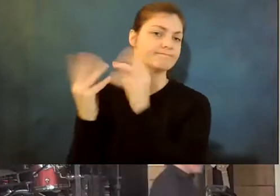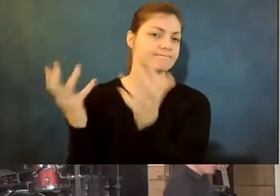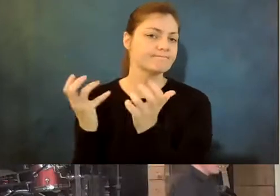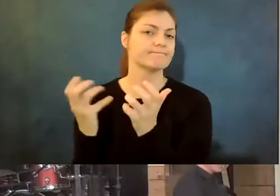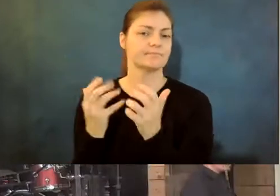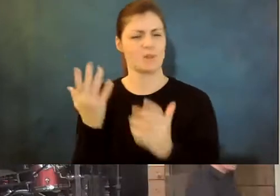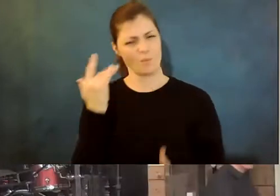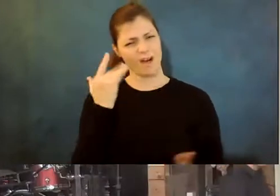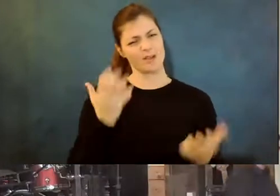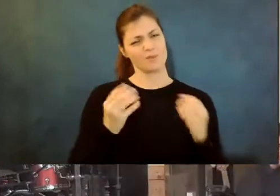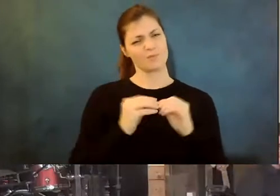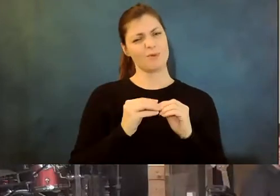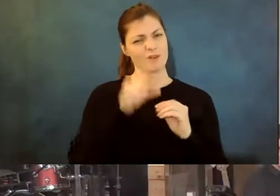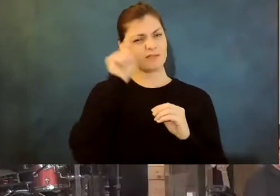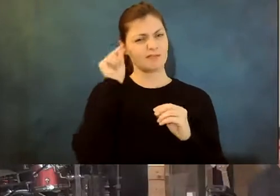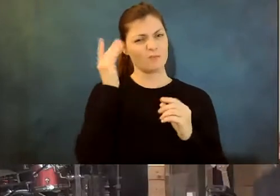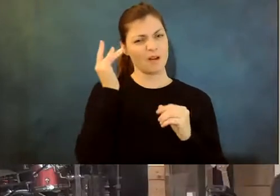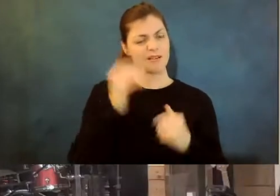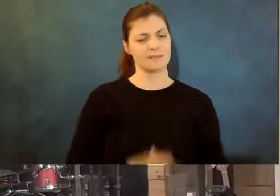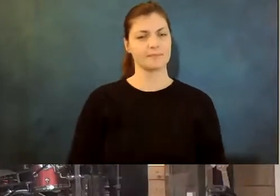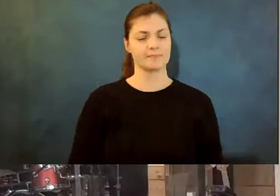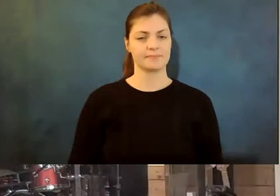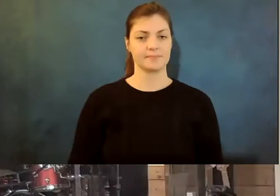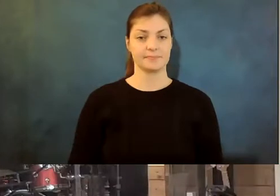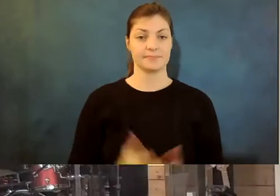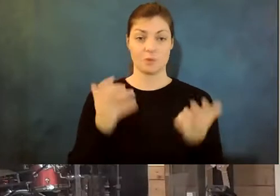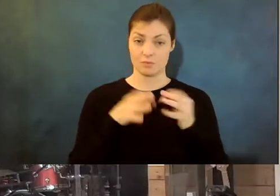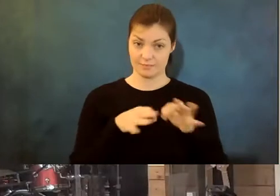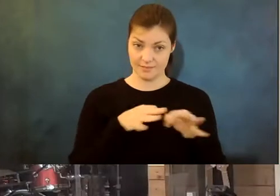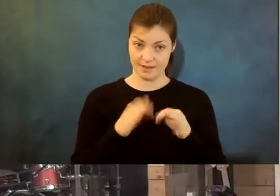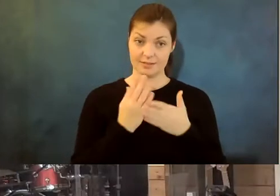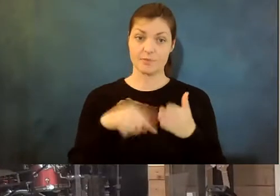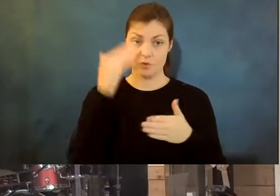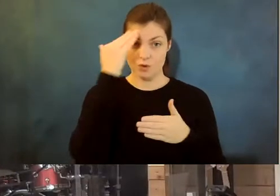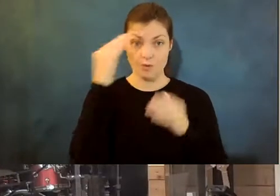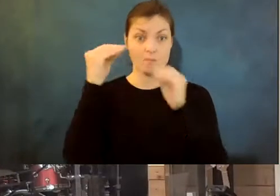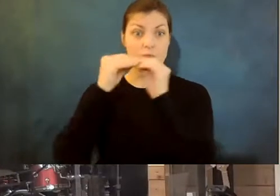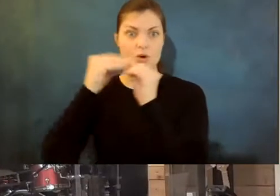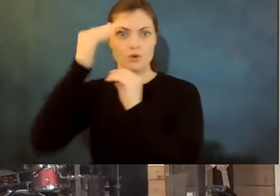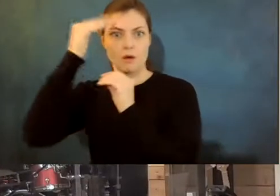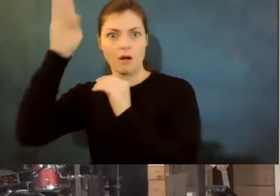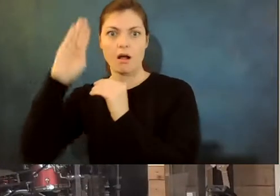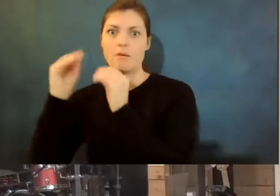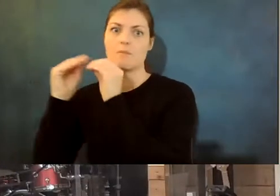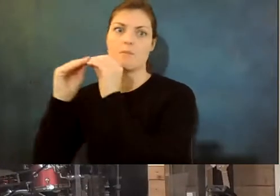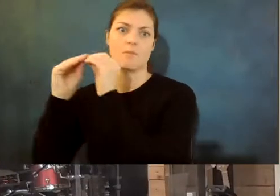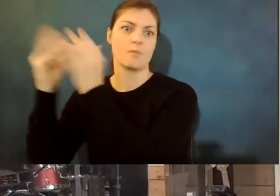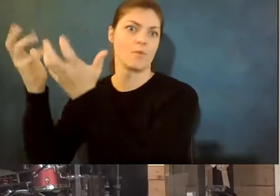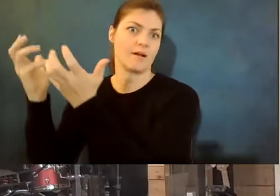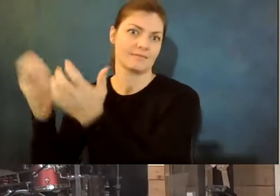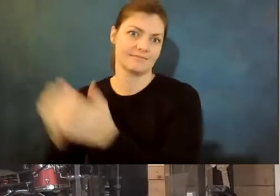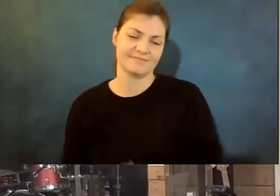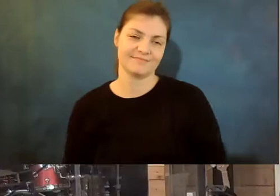Why does he want more? Because here's the thing I'm going to tell you, and some of you know it. The more you know God, the more you want to know God.